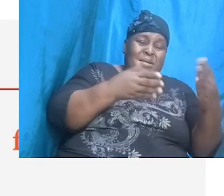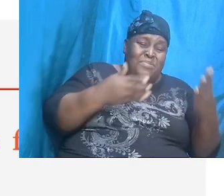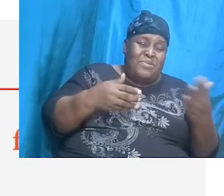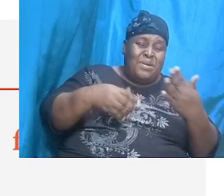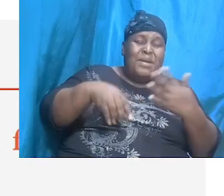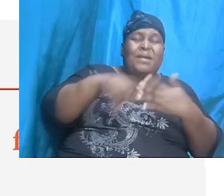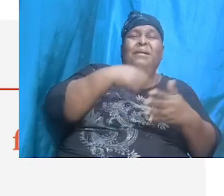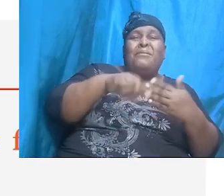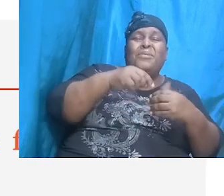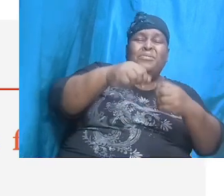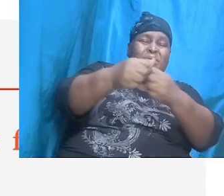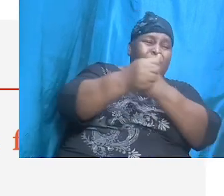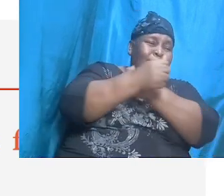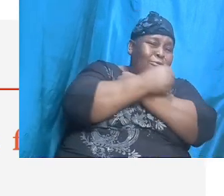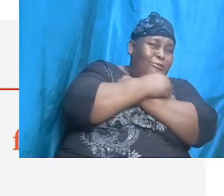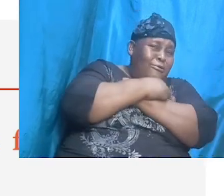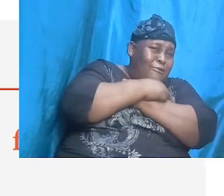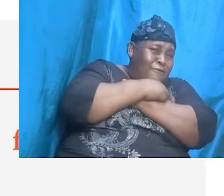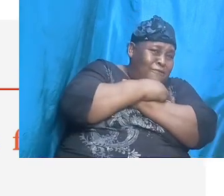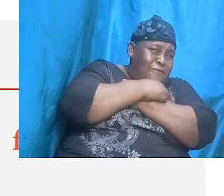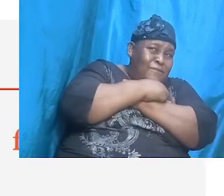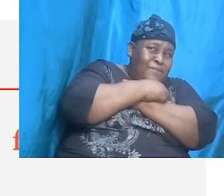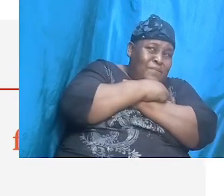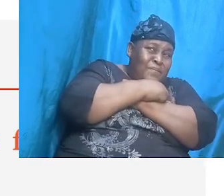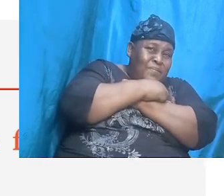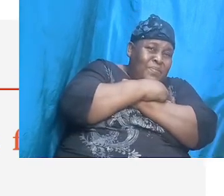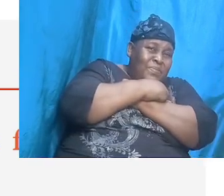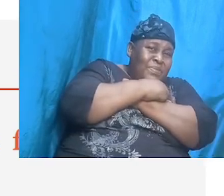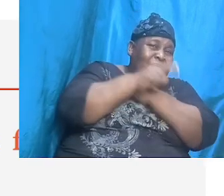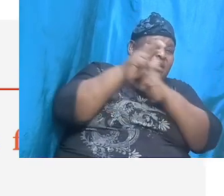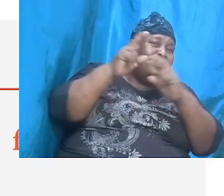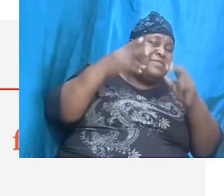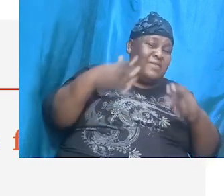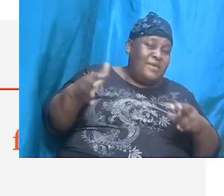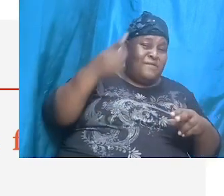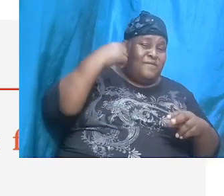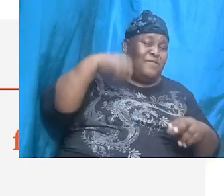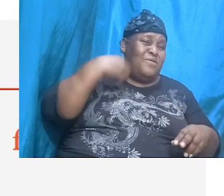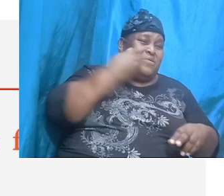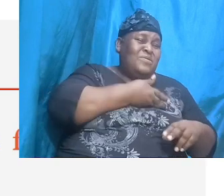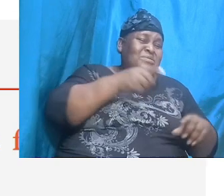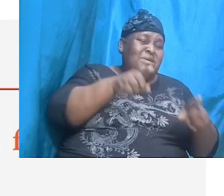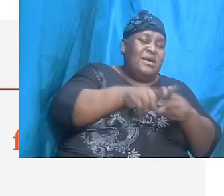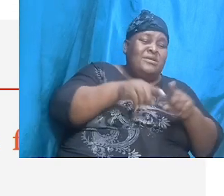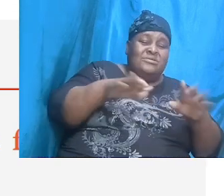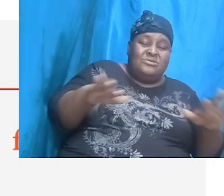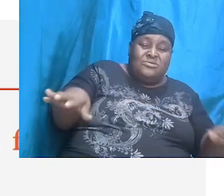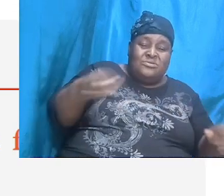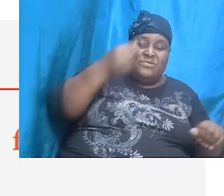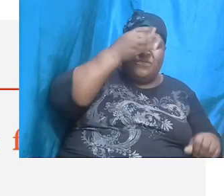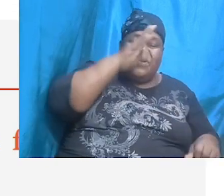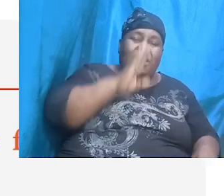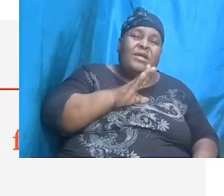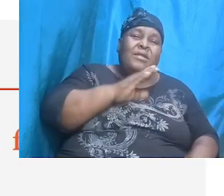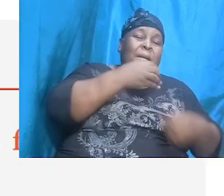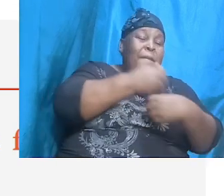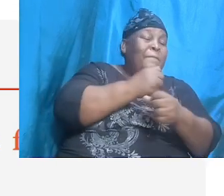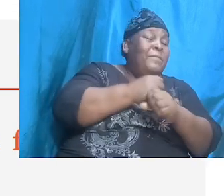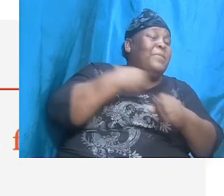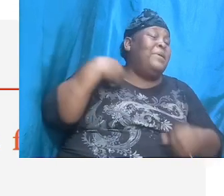brings about, brethren, this thing for us as children of God. Praise God. And it allows